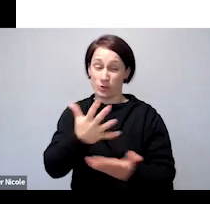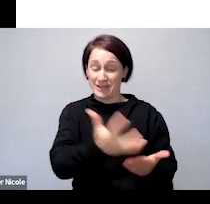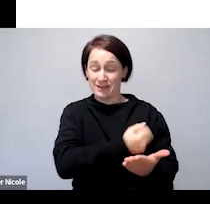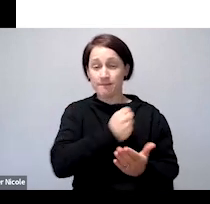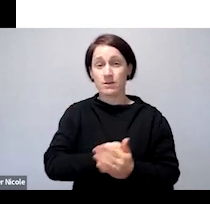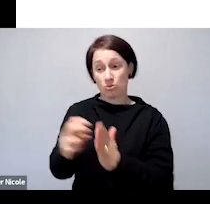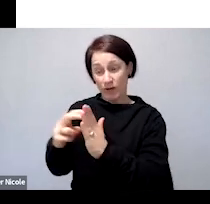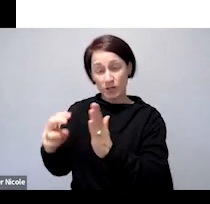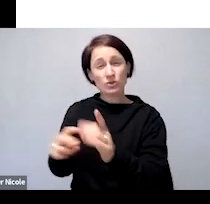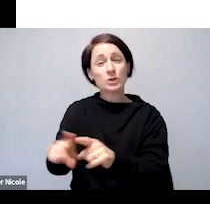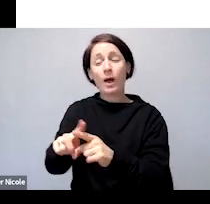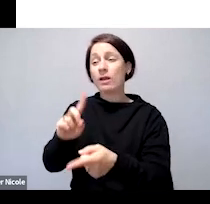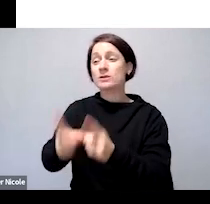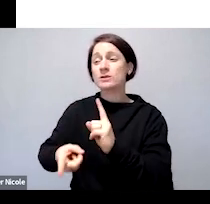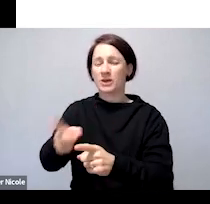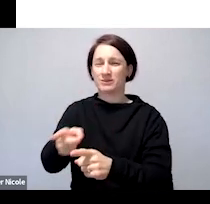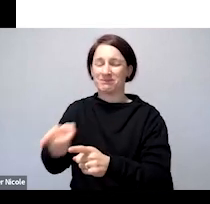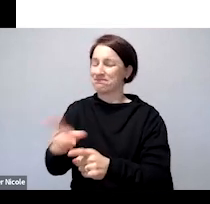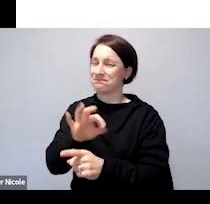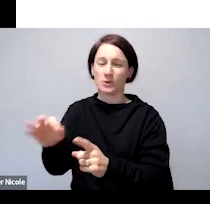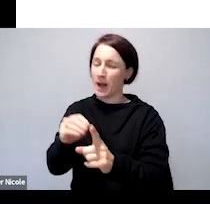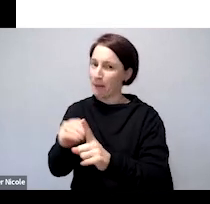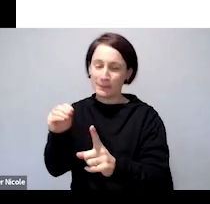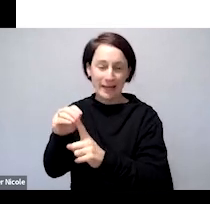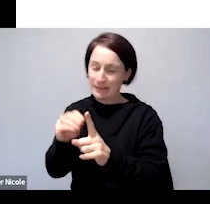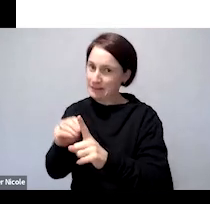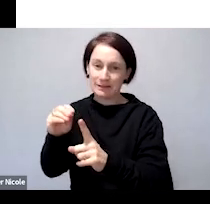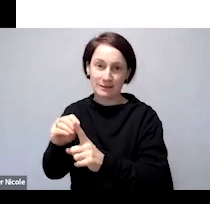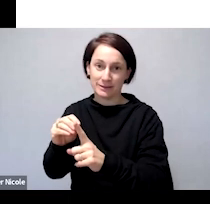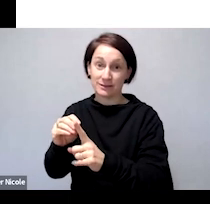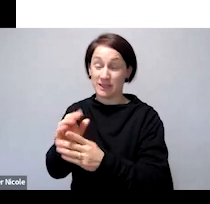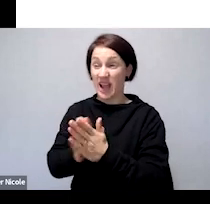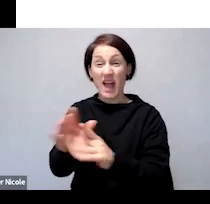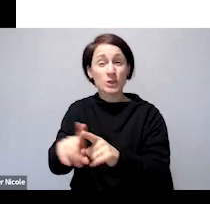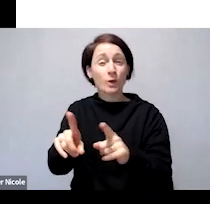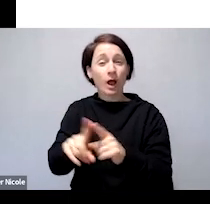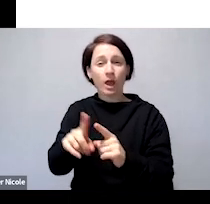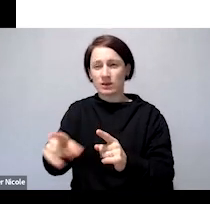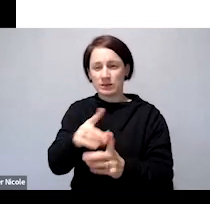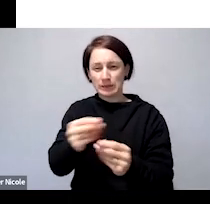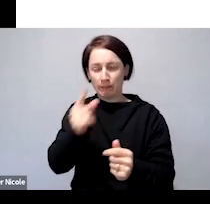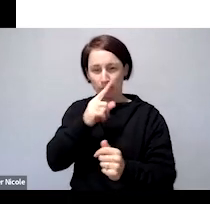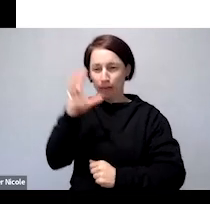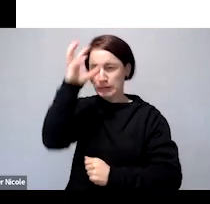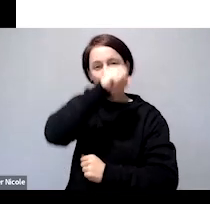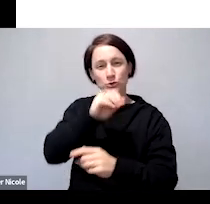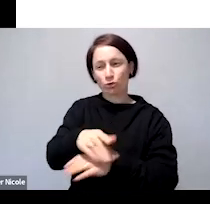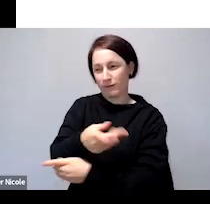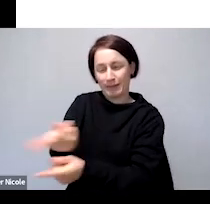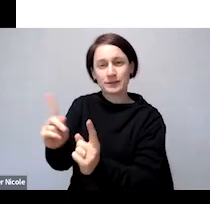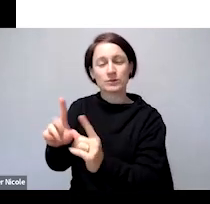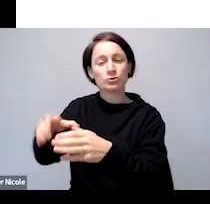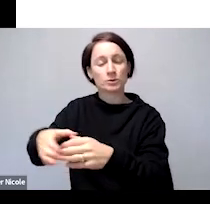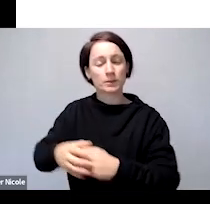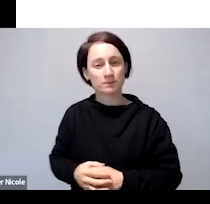Registers are also often based on inaccurate data and inaccurate ideas and assumptions about people with disability, like,